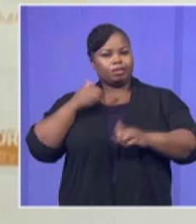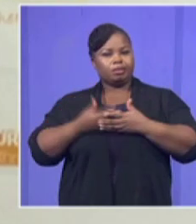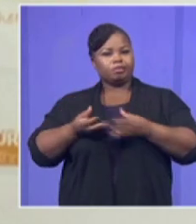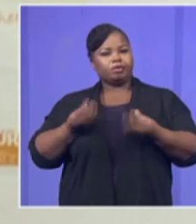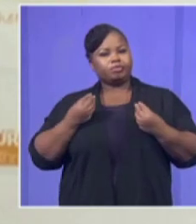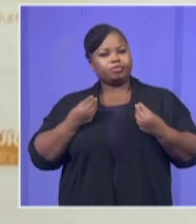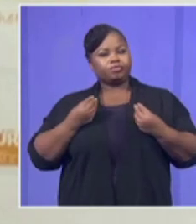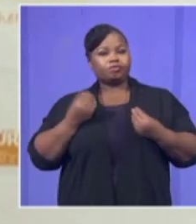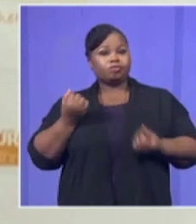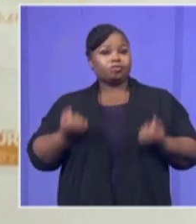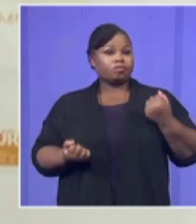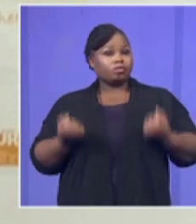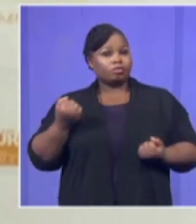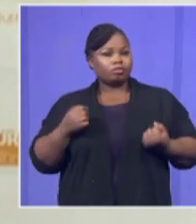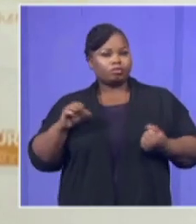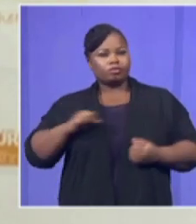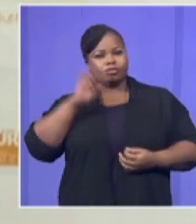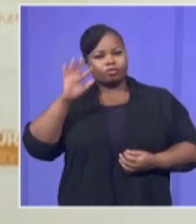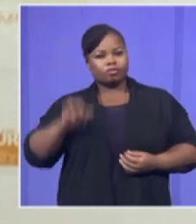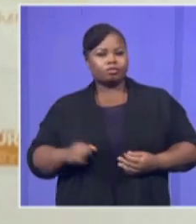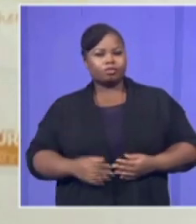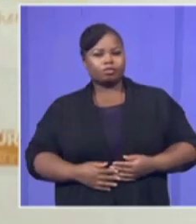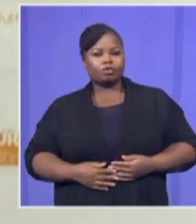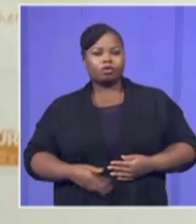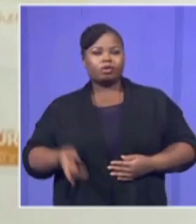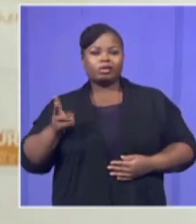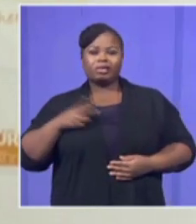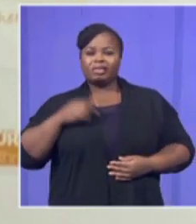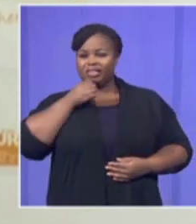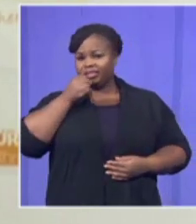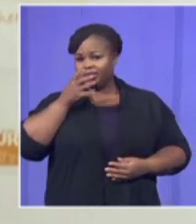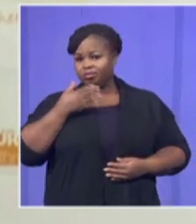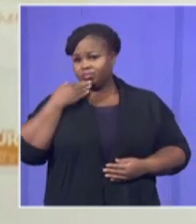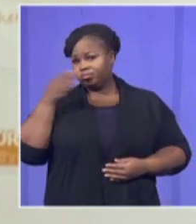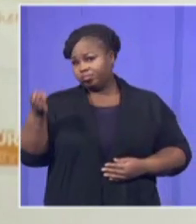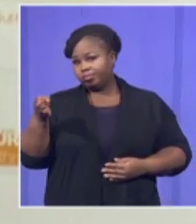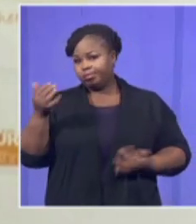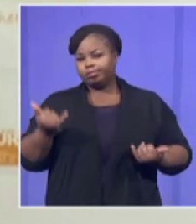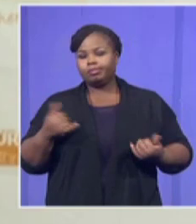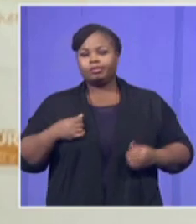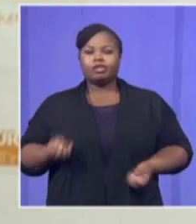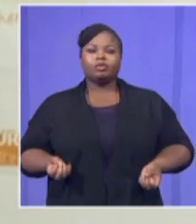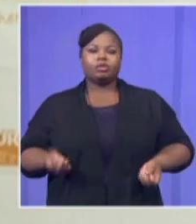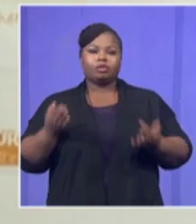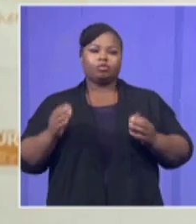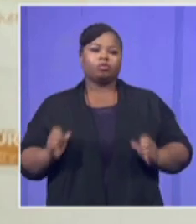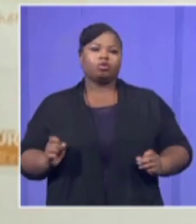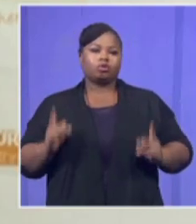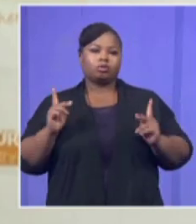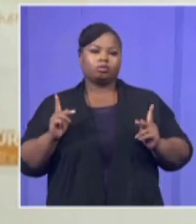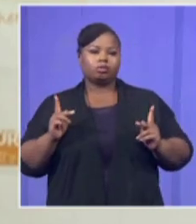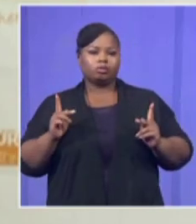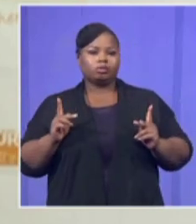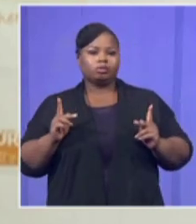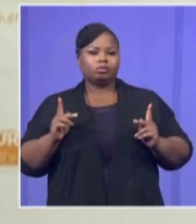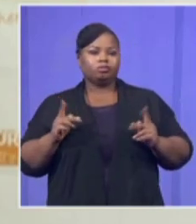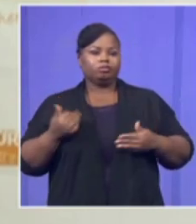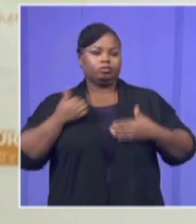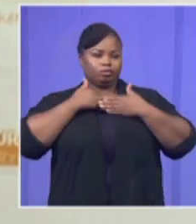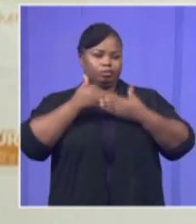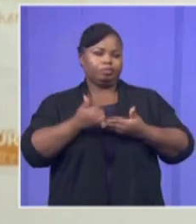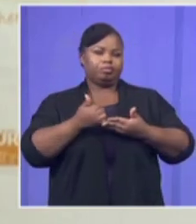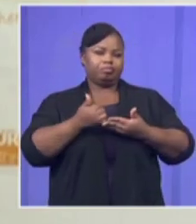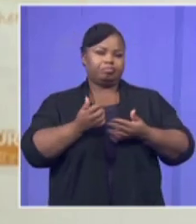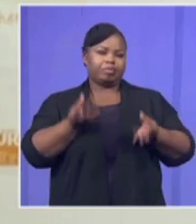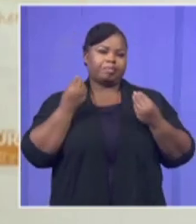the courts of South Africa. And also the artists are inside here, they will be given those as assistance that they